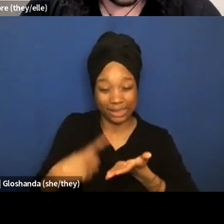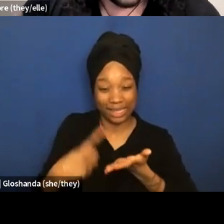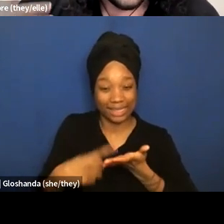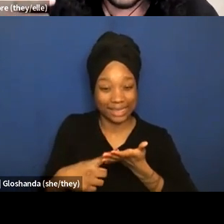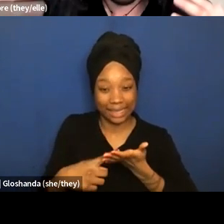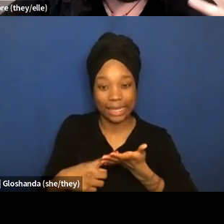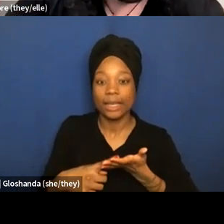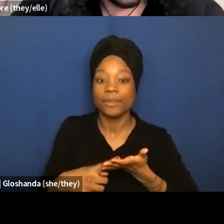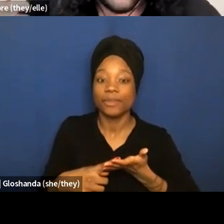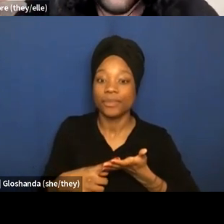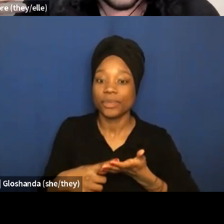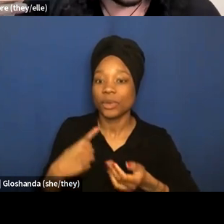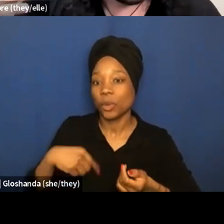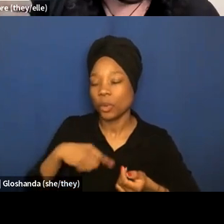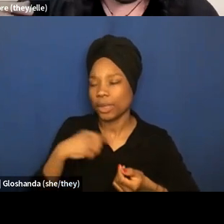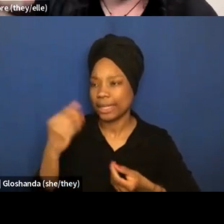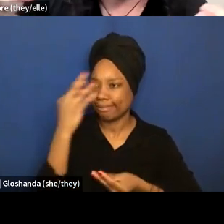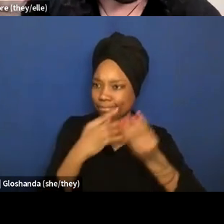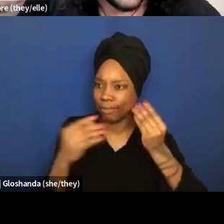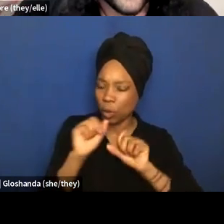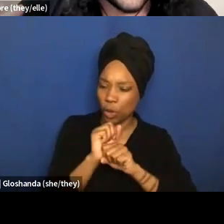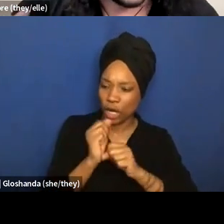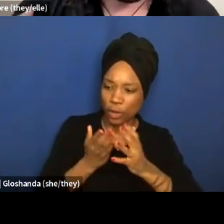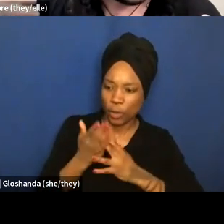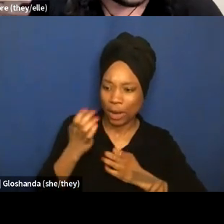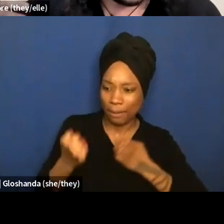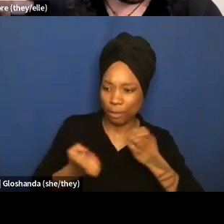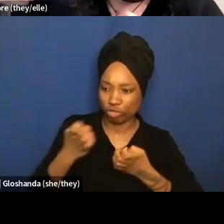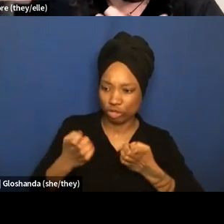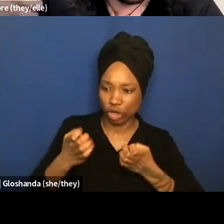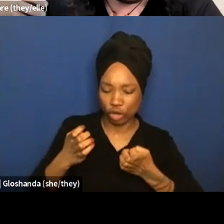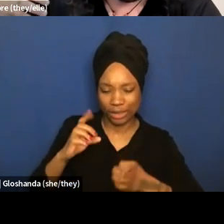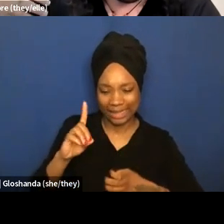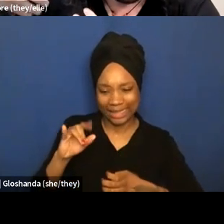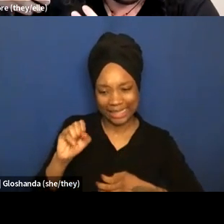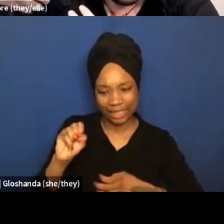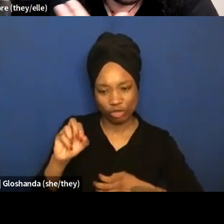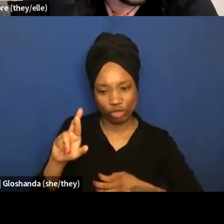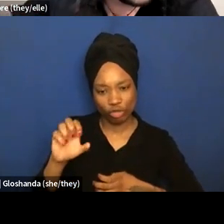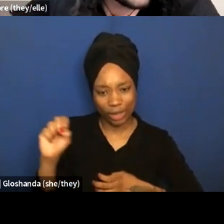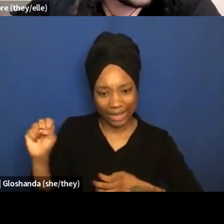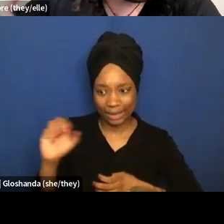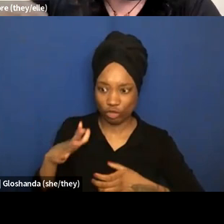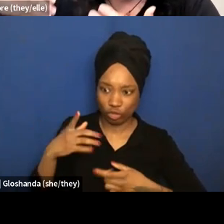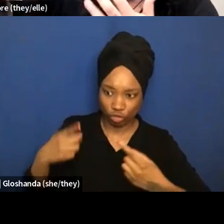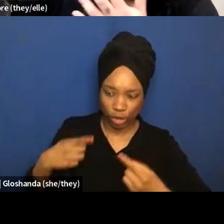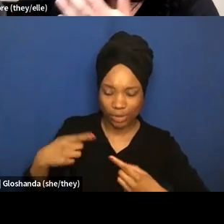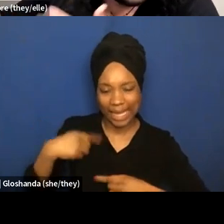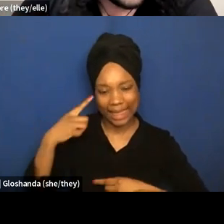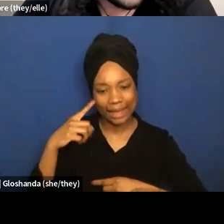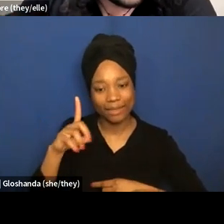you think about working through emotional distress and your struggles, I think of the Degara tribe, I think